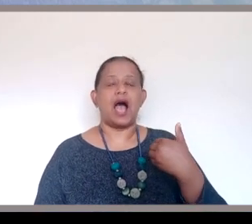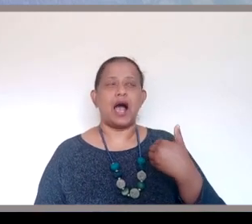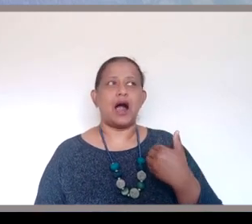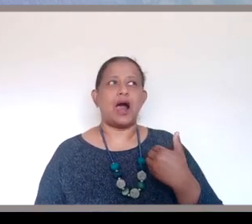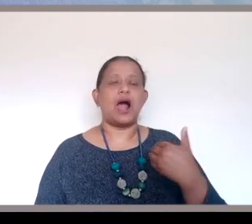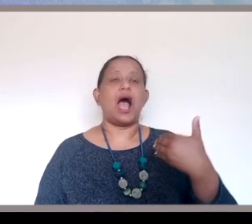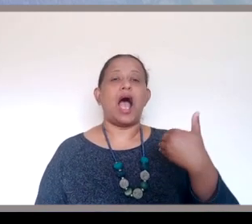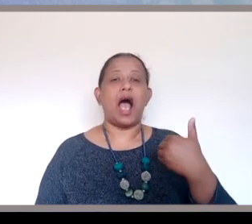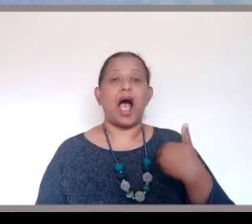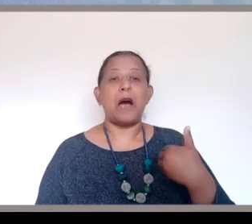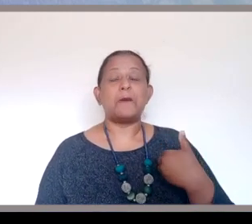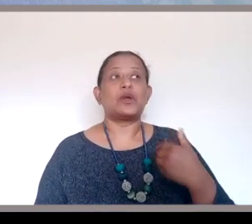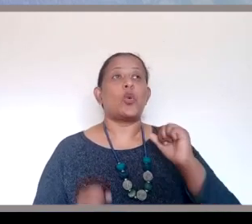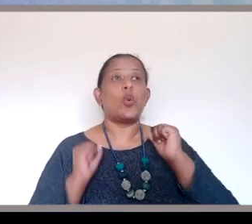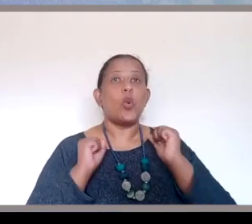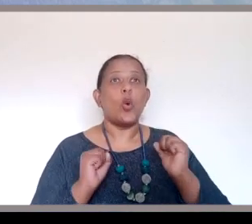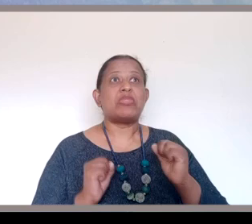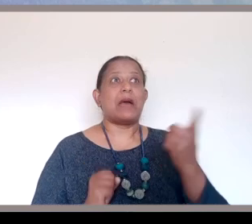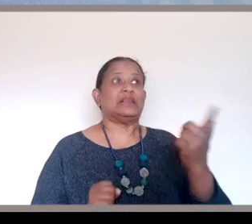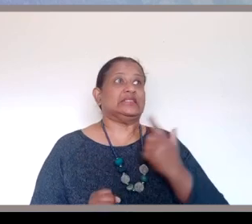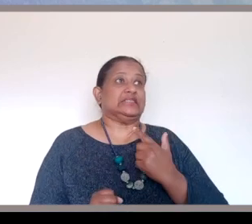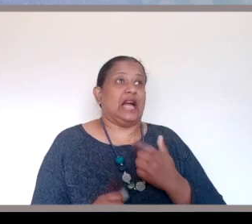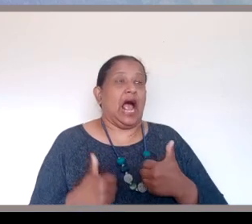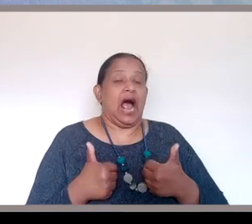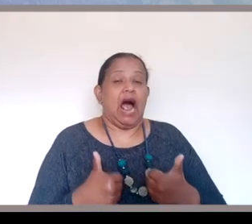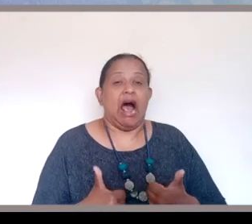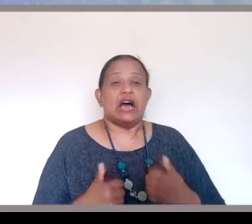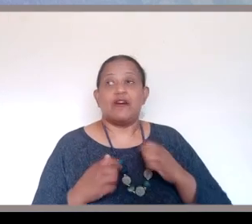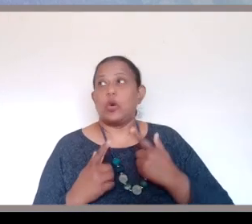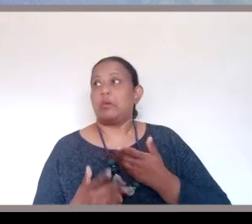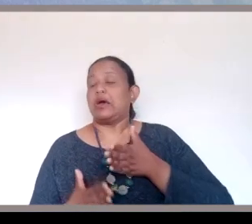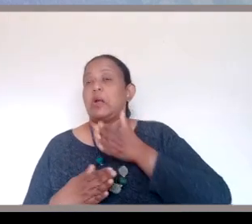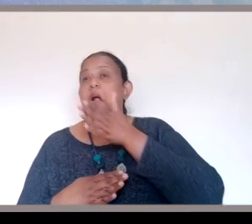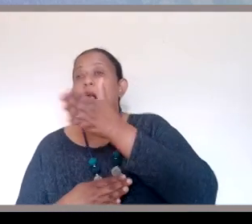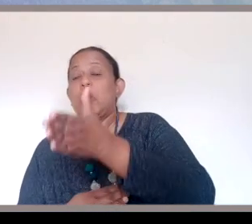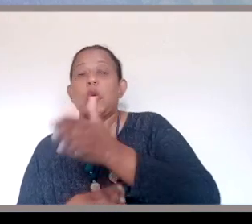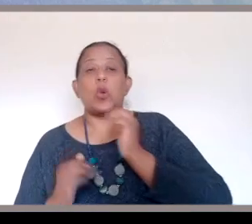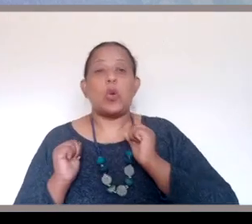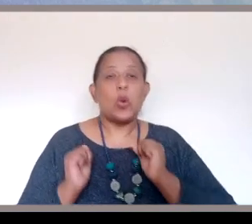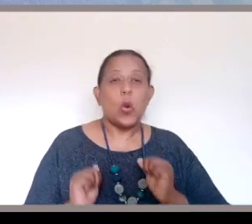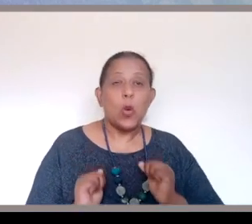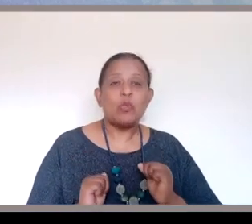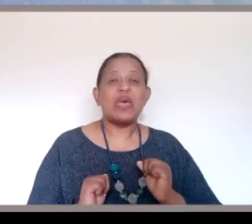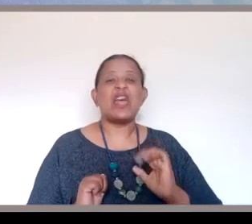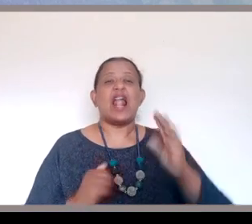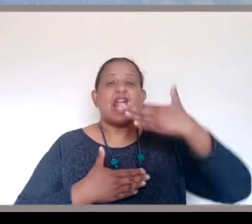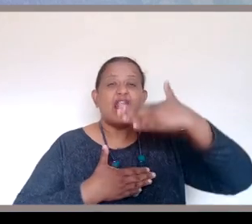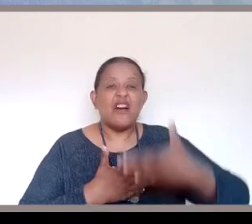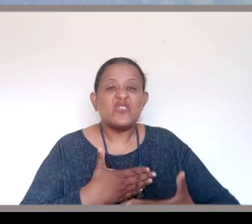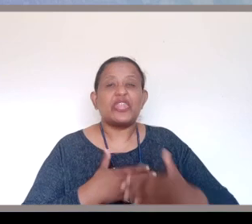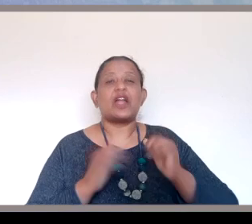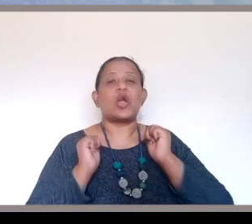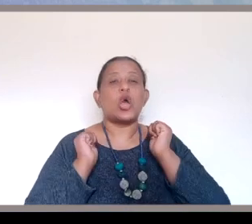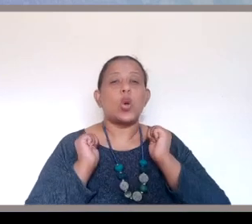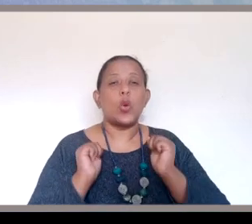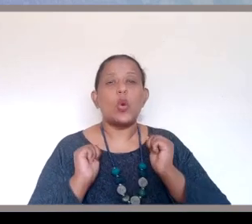problem? Temptation. You know, this problem goes all the way back to Adam. You know, we all eventually, we